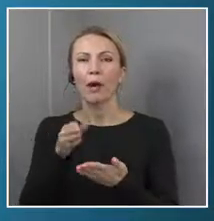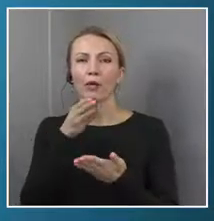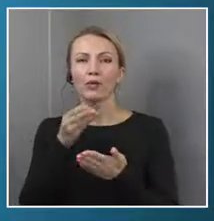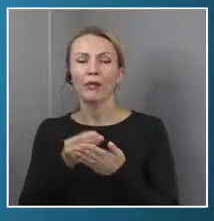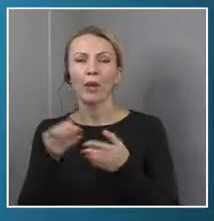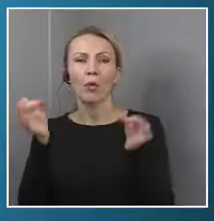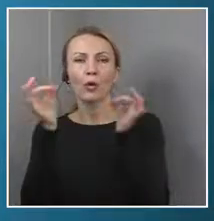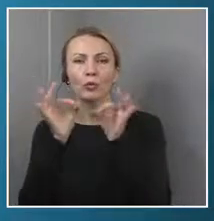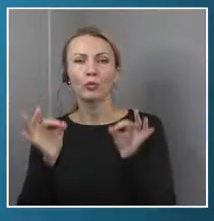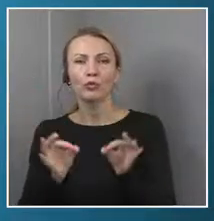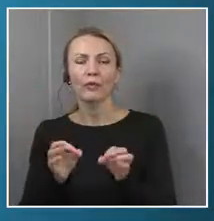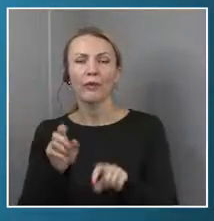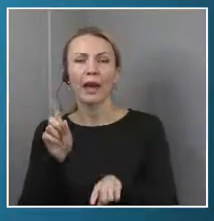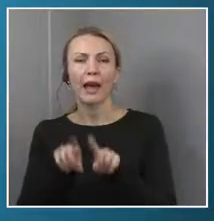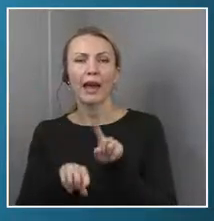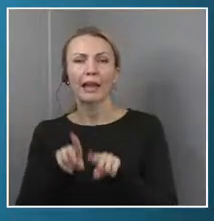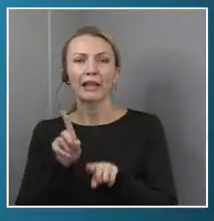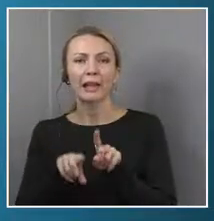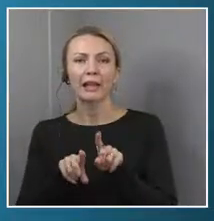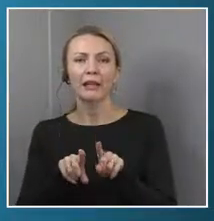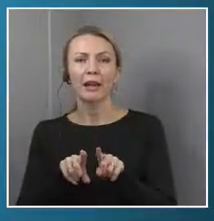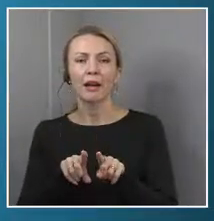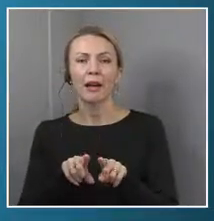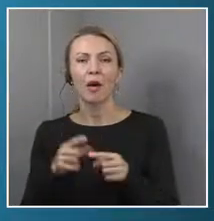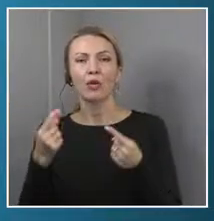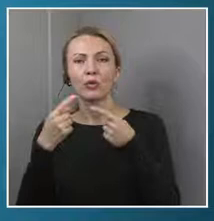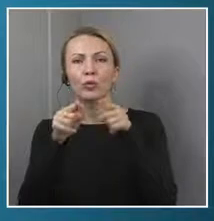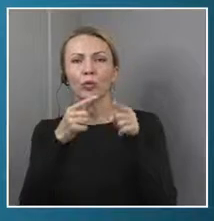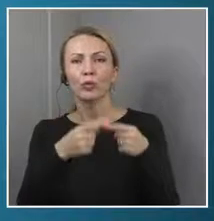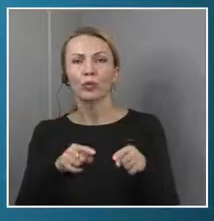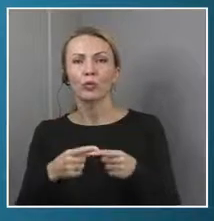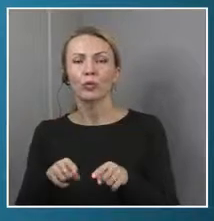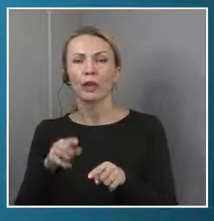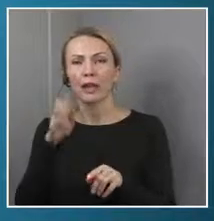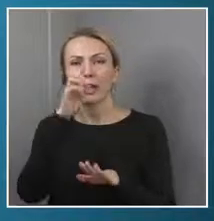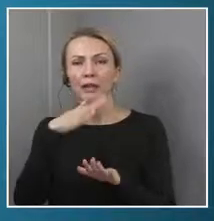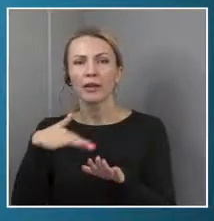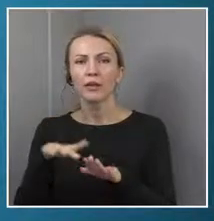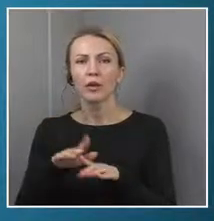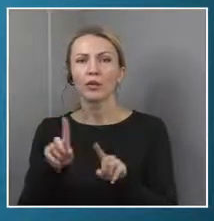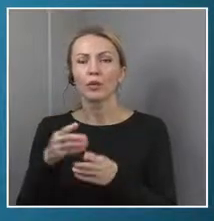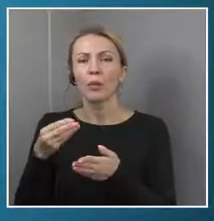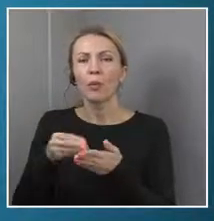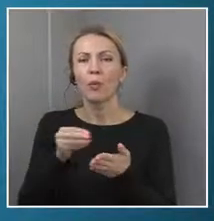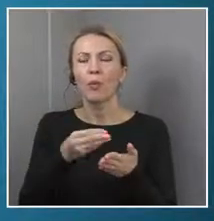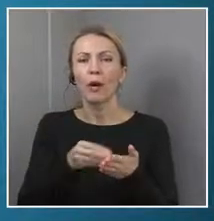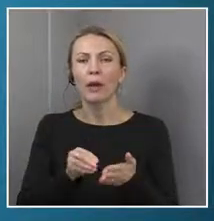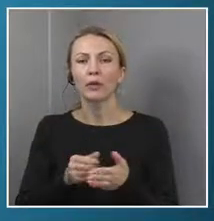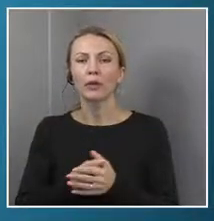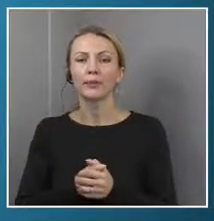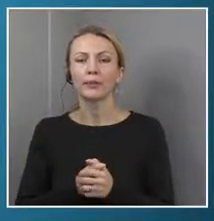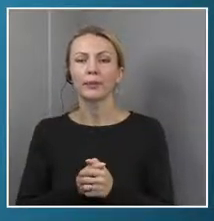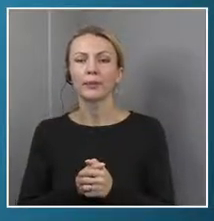this. They buy national art, and very rarely